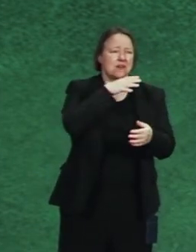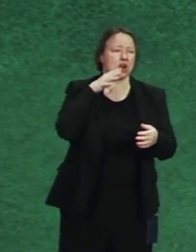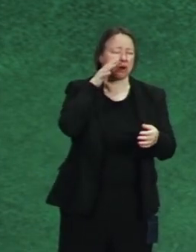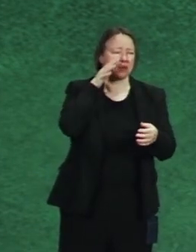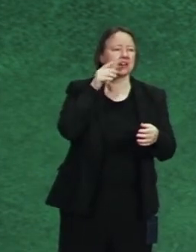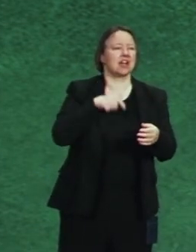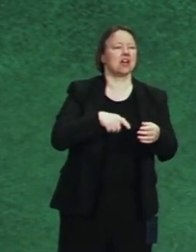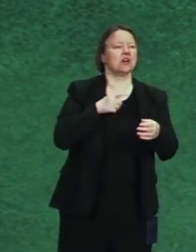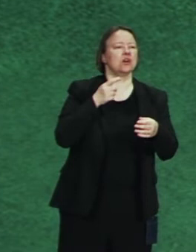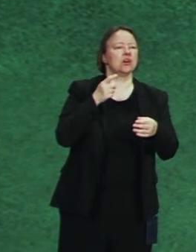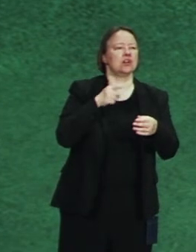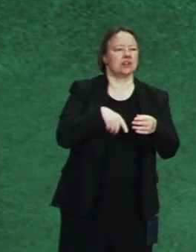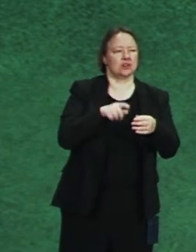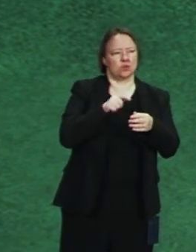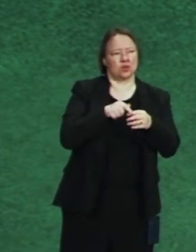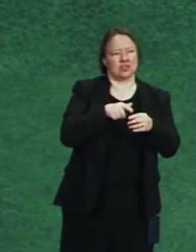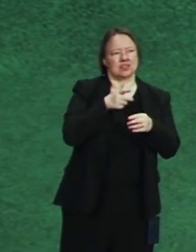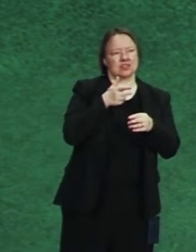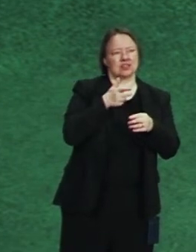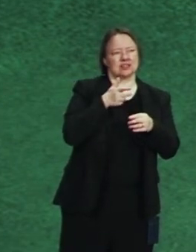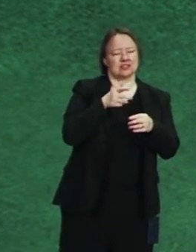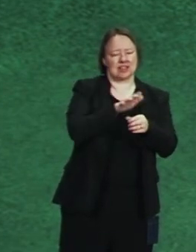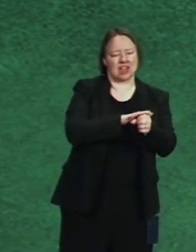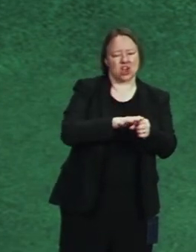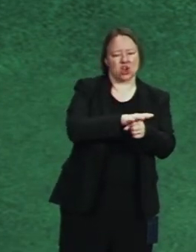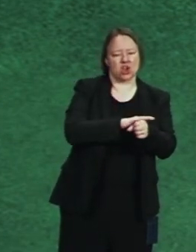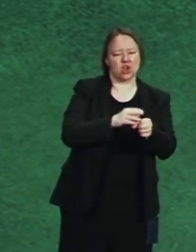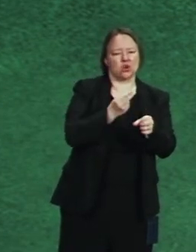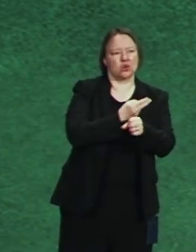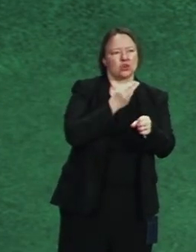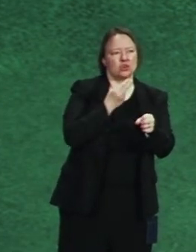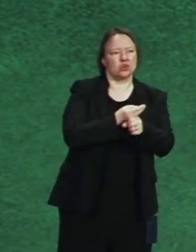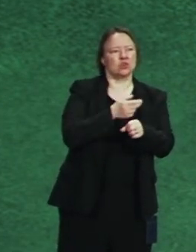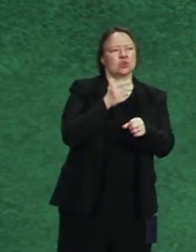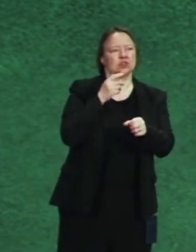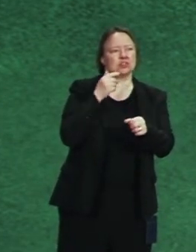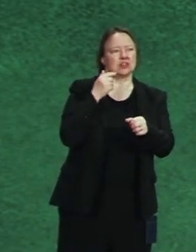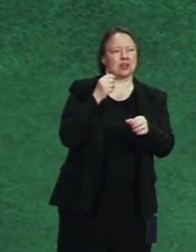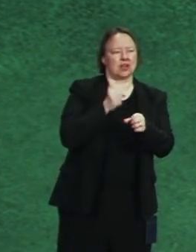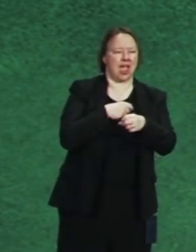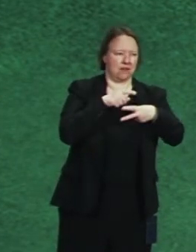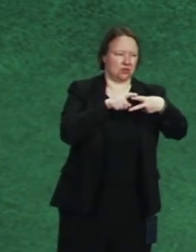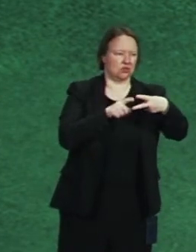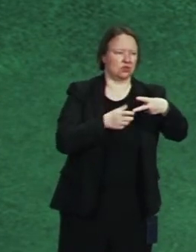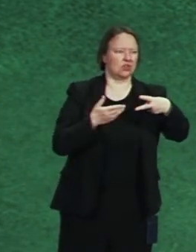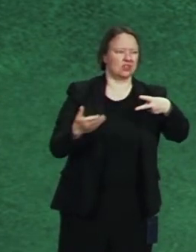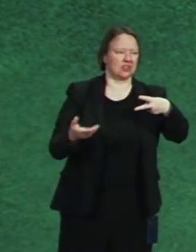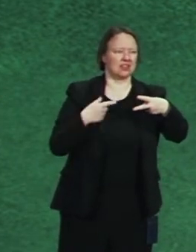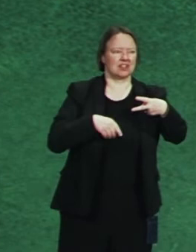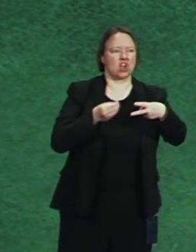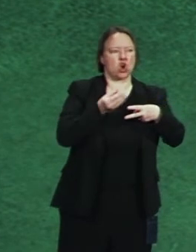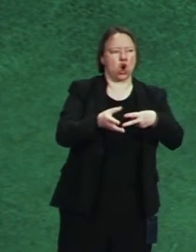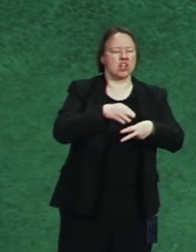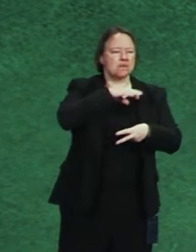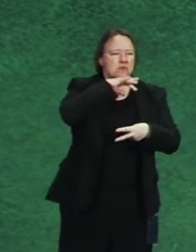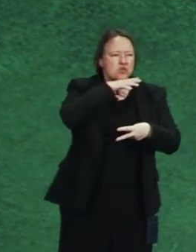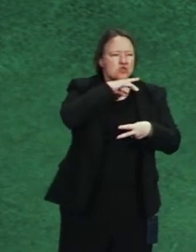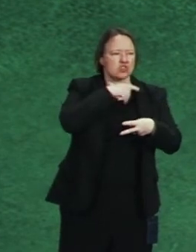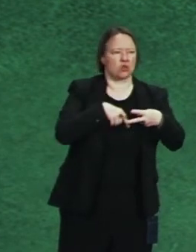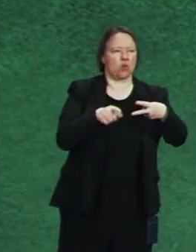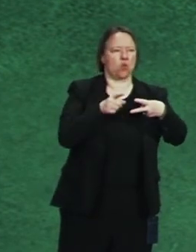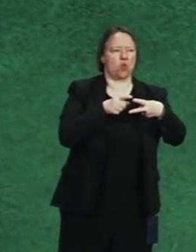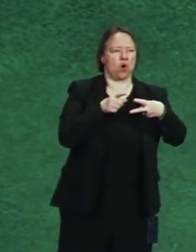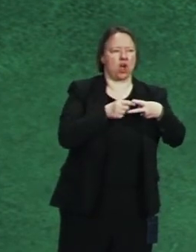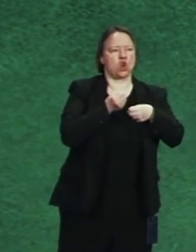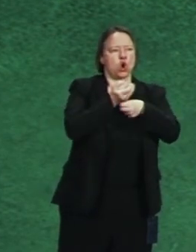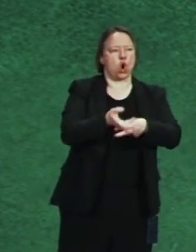the side on the water pollution aspect, you realize through our presentation, we mentioned the 2 main factors that causes water pollution in the status quo. One is